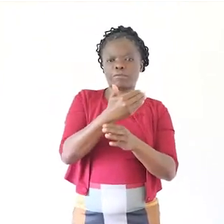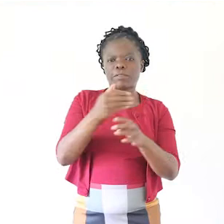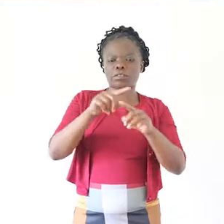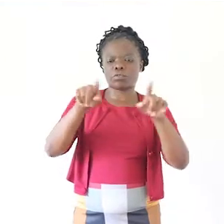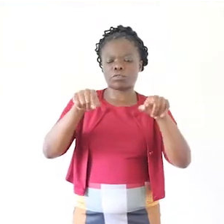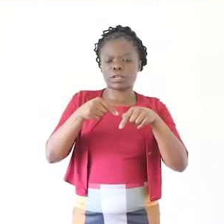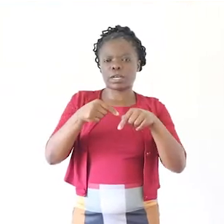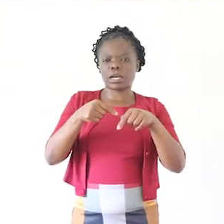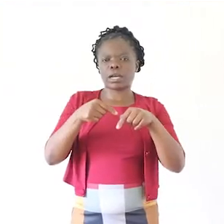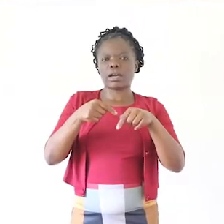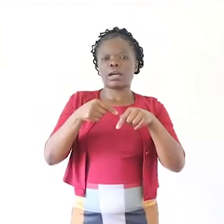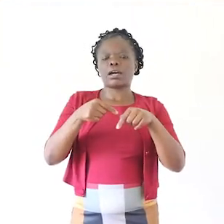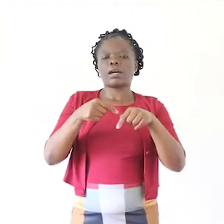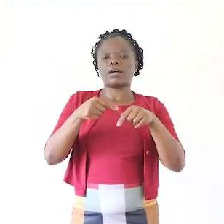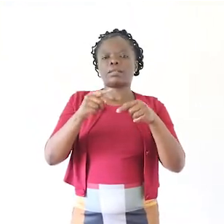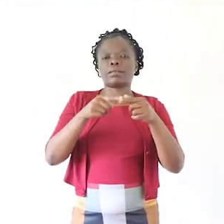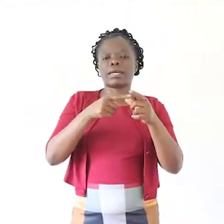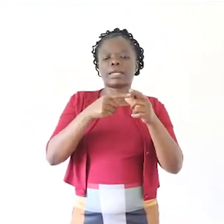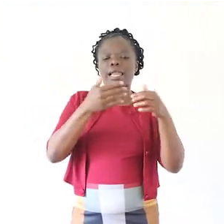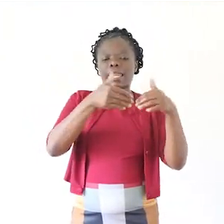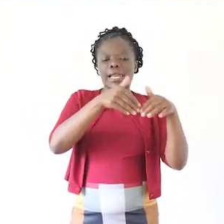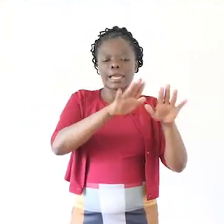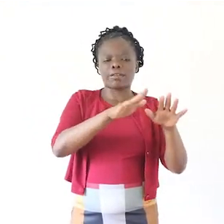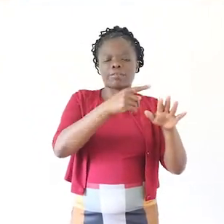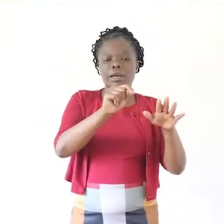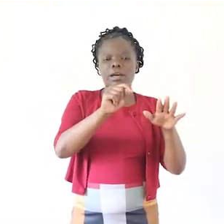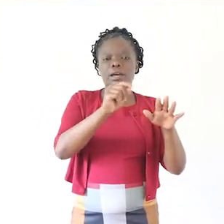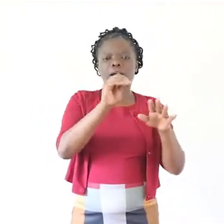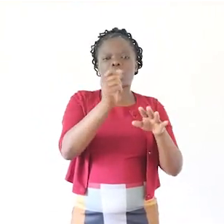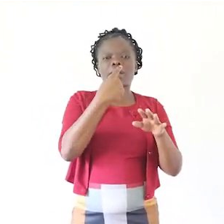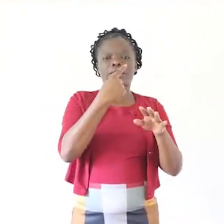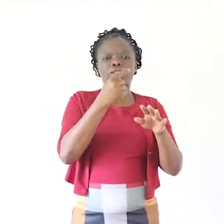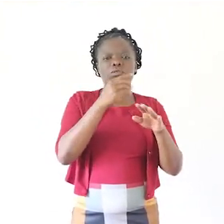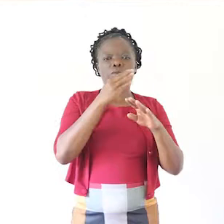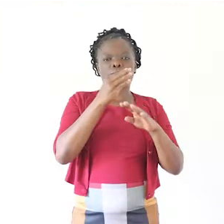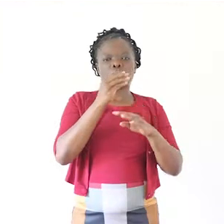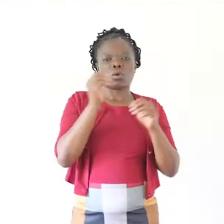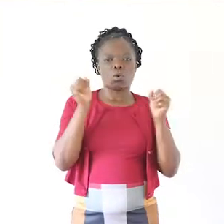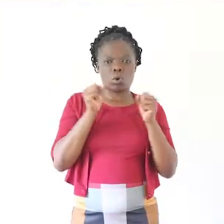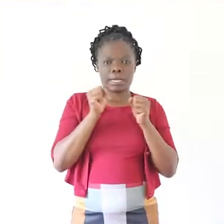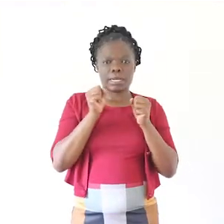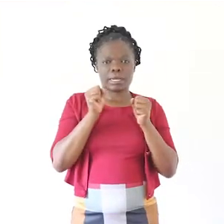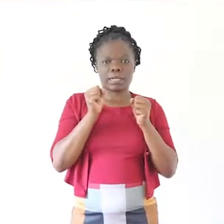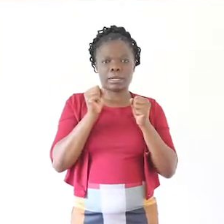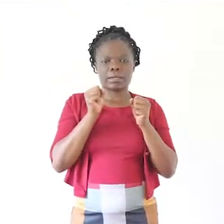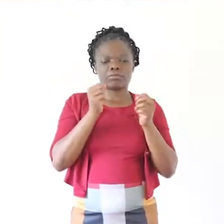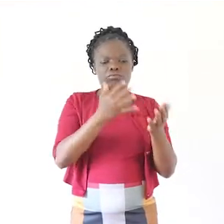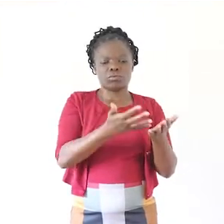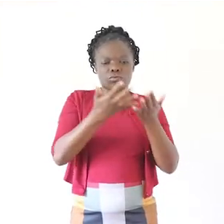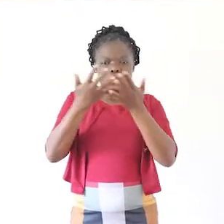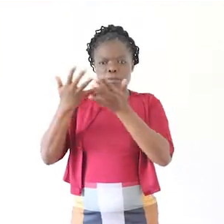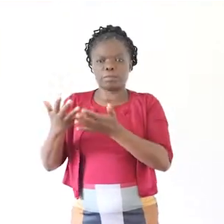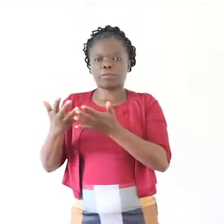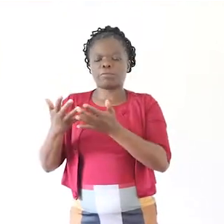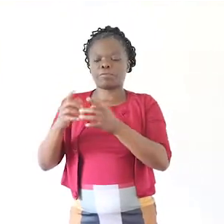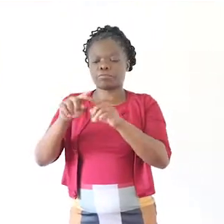the stove or jiko and let the groundnuts to cool. And now we want to remove them, the sufuria from the jiko. In